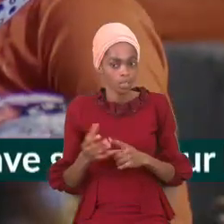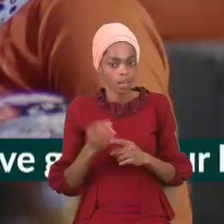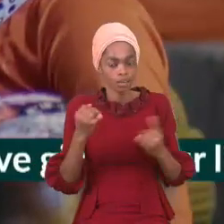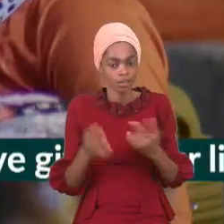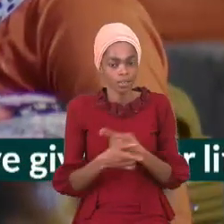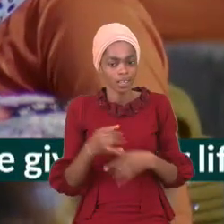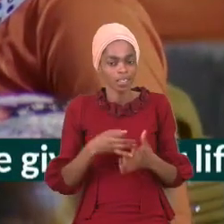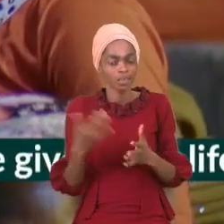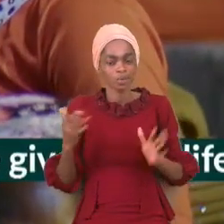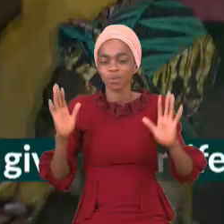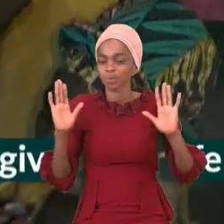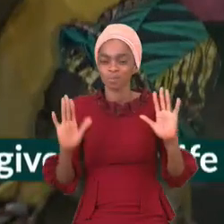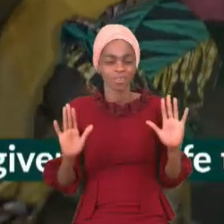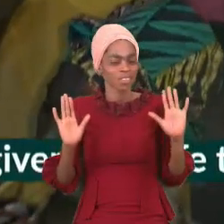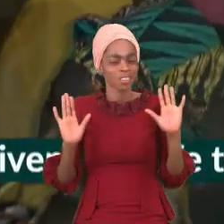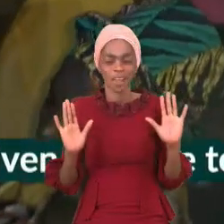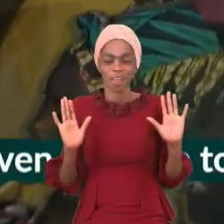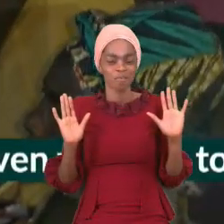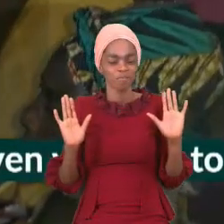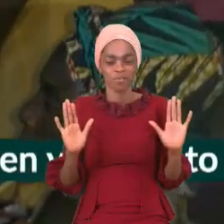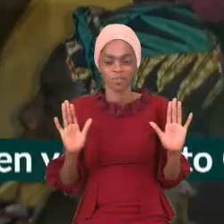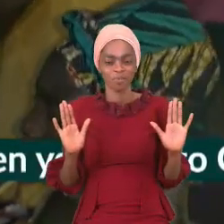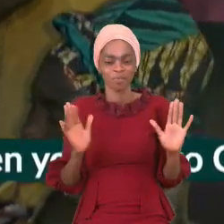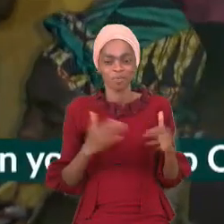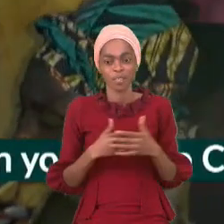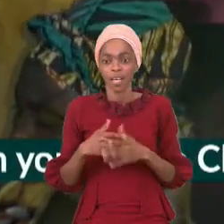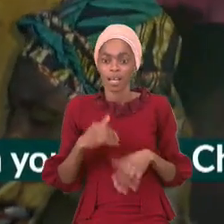wonderful. For you, it's tomorrow,